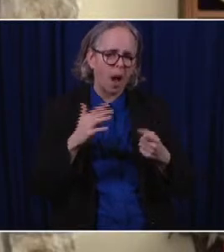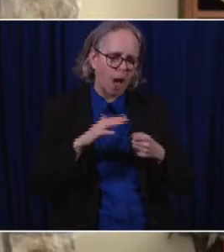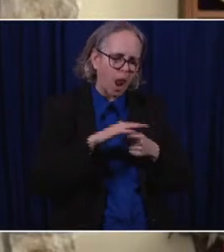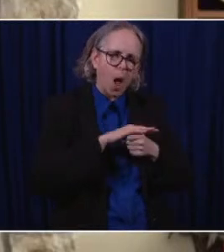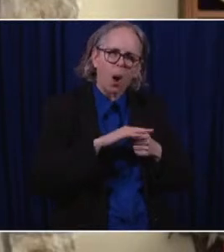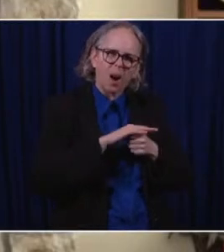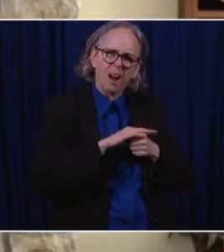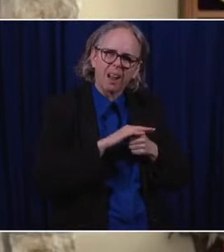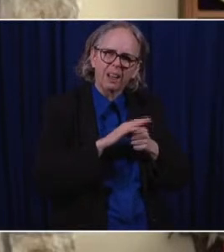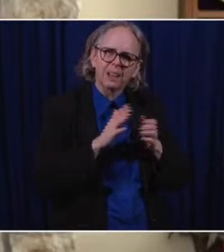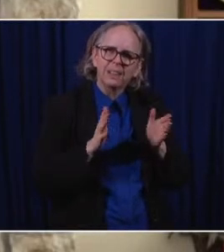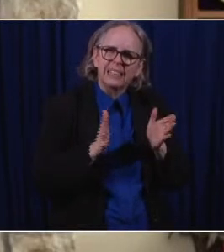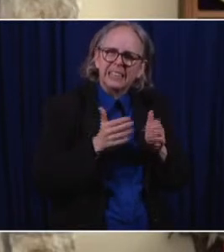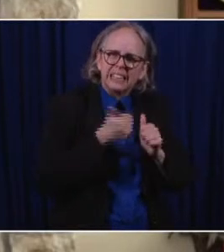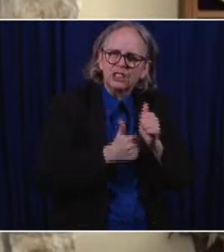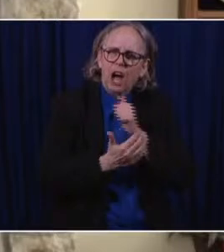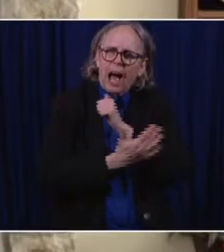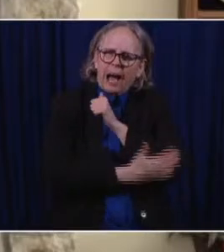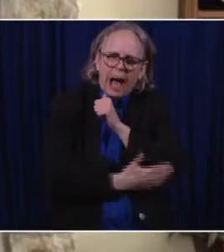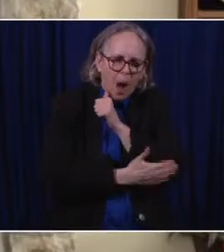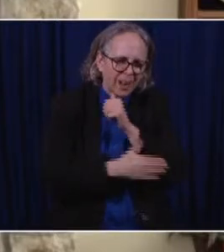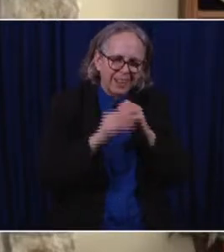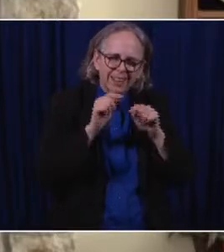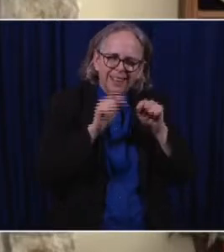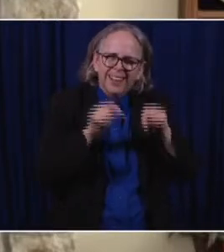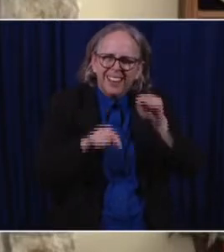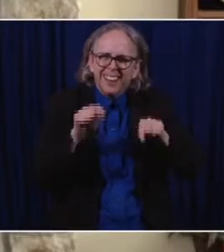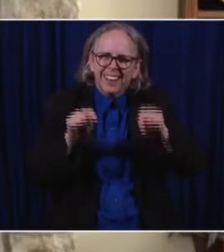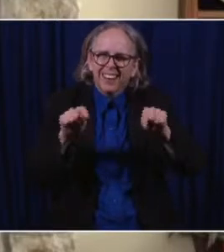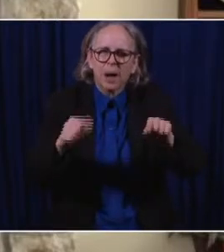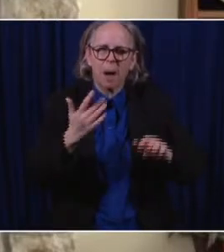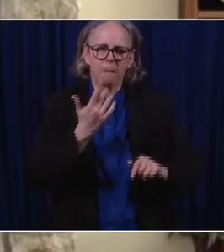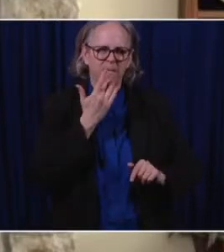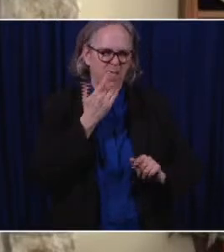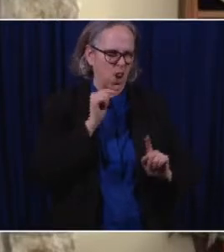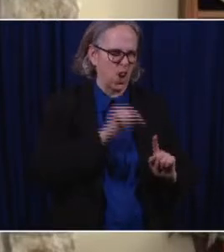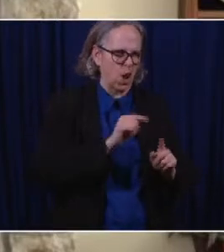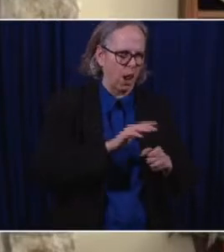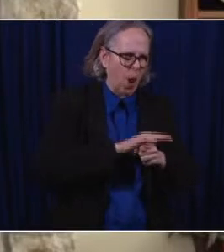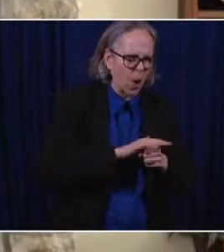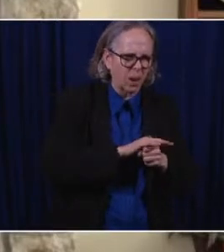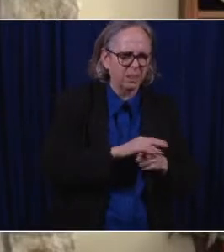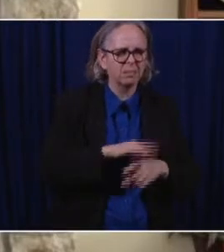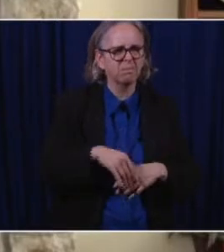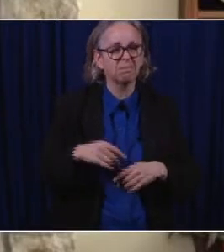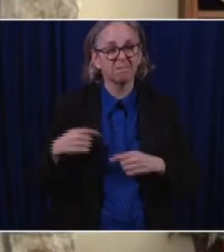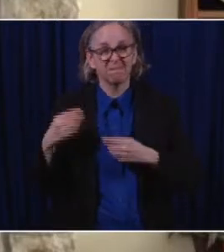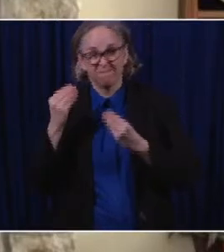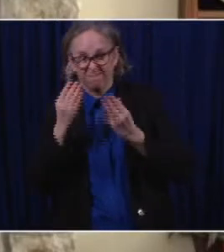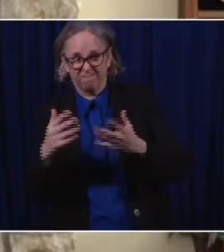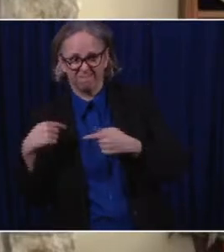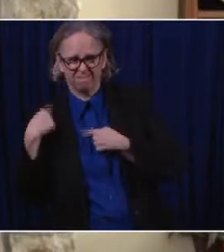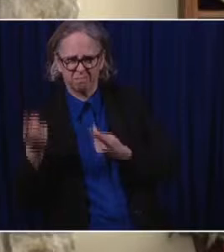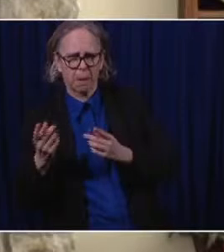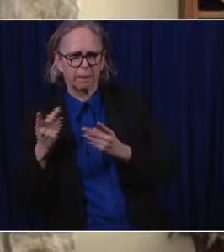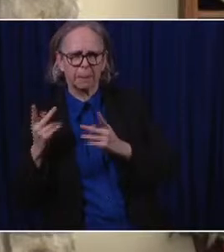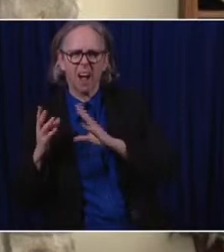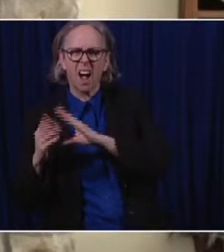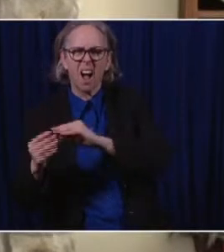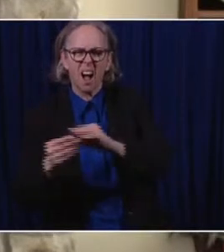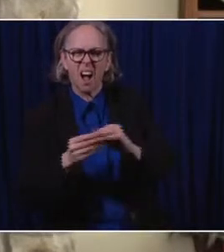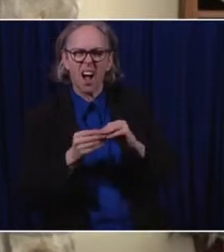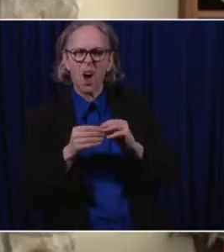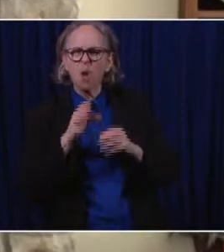some comments in regard to that. Had one conversation with someone that the rural counties are favored. Then we had a